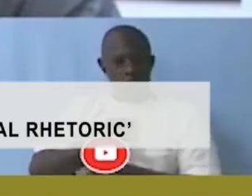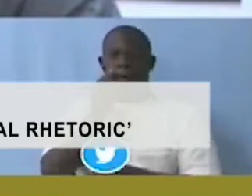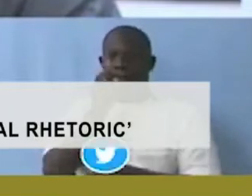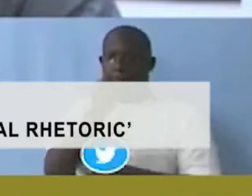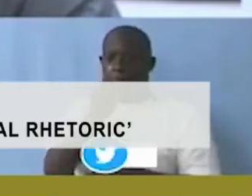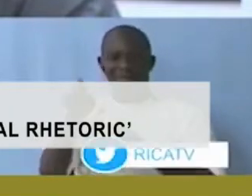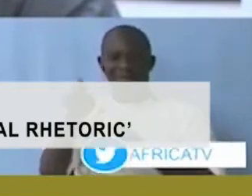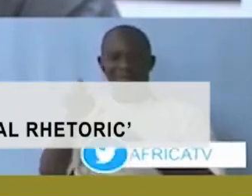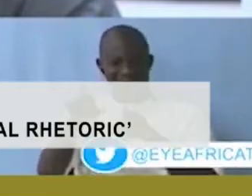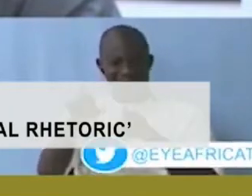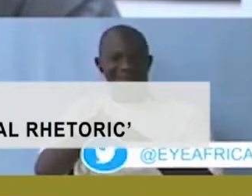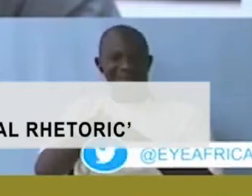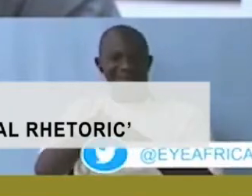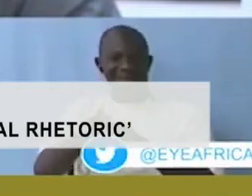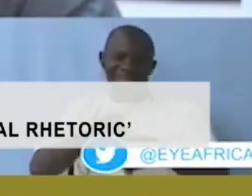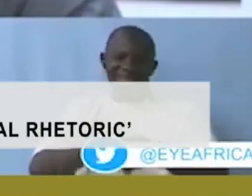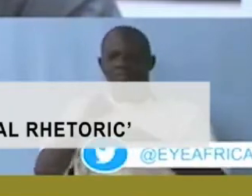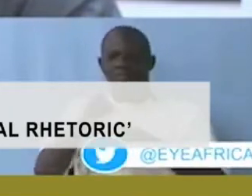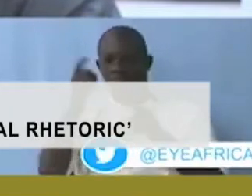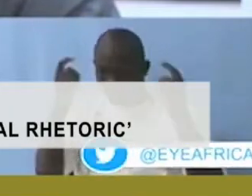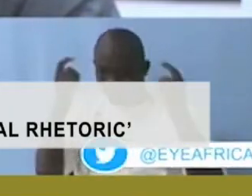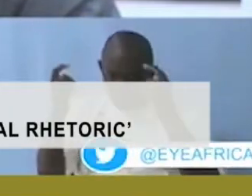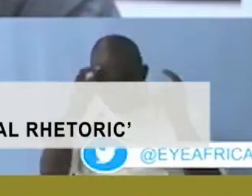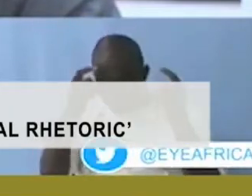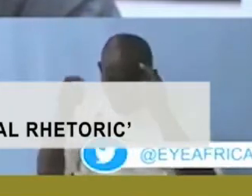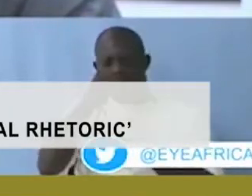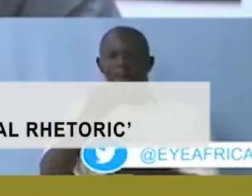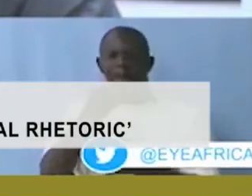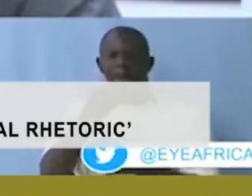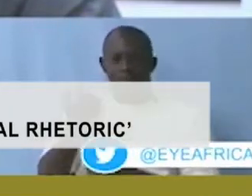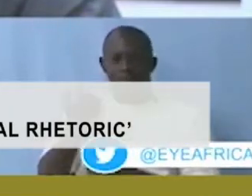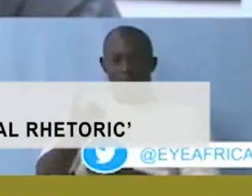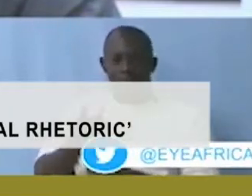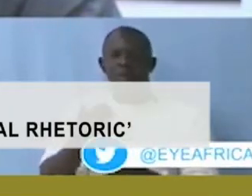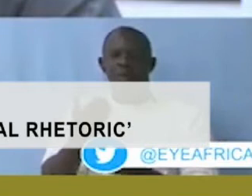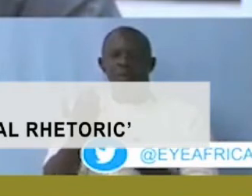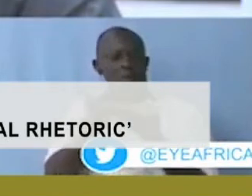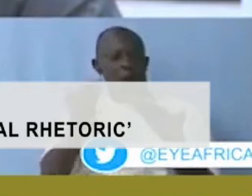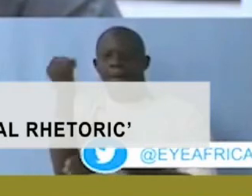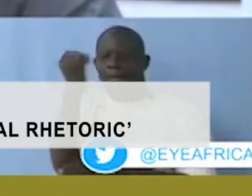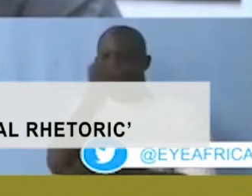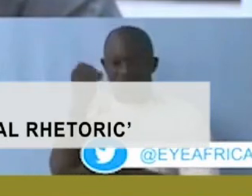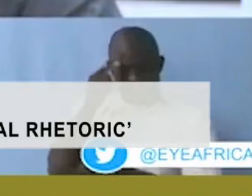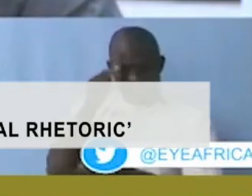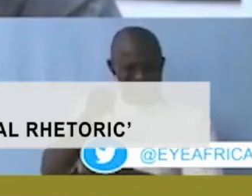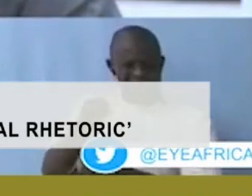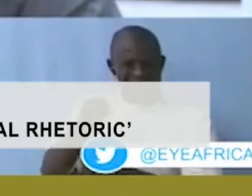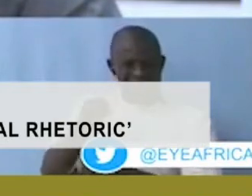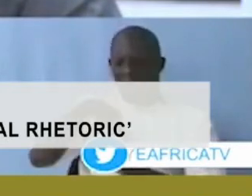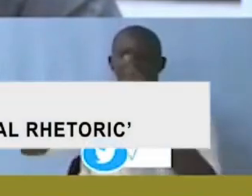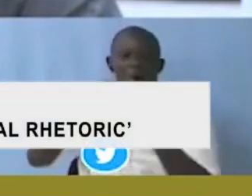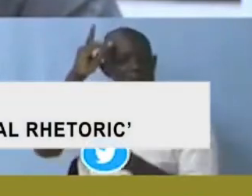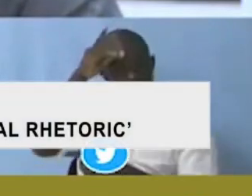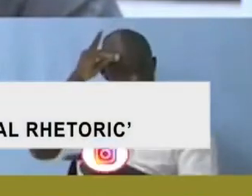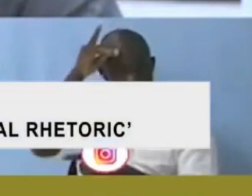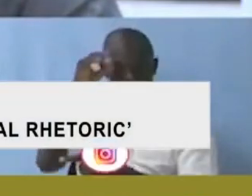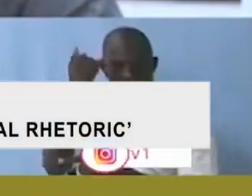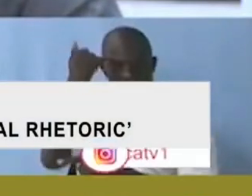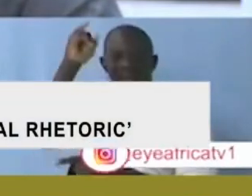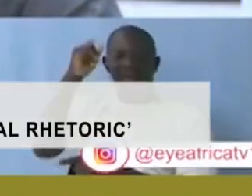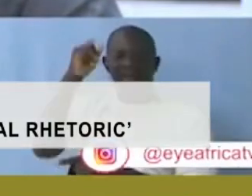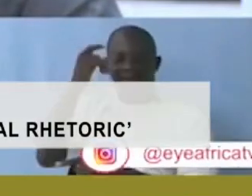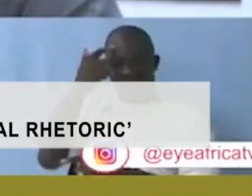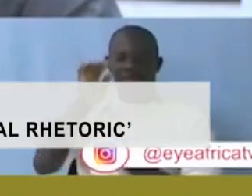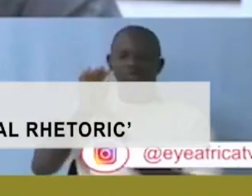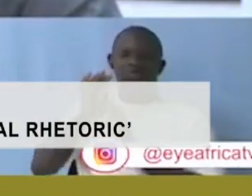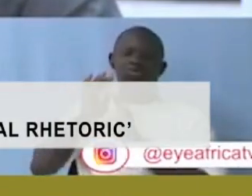worry. And we thought at that point it's just a political rhetoric and would stop at